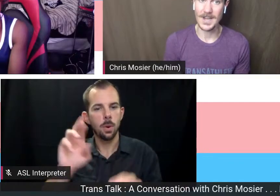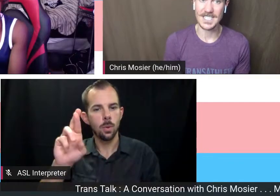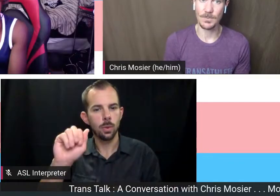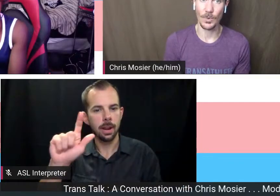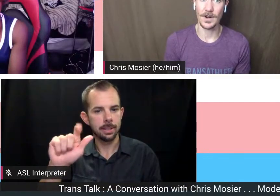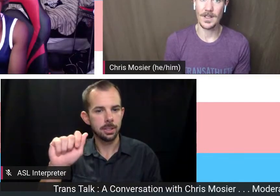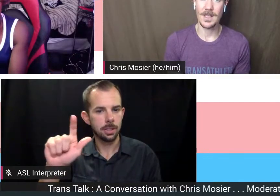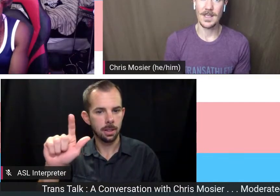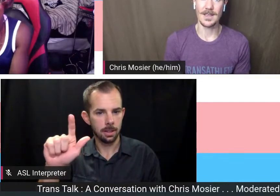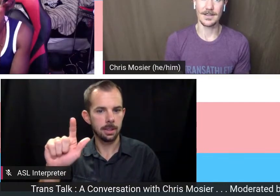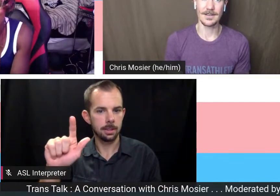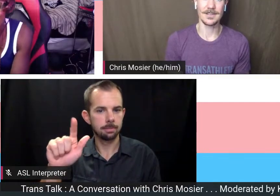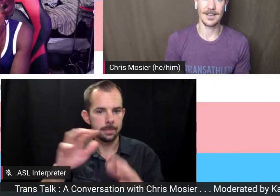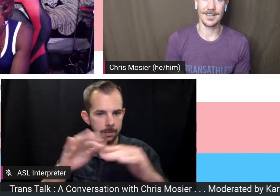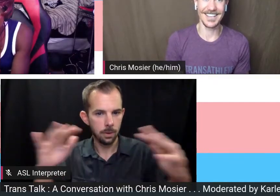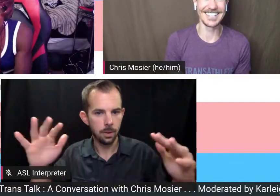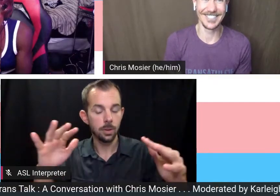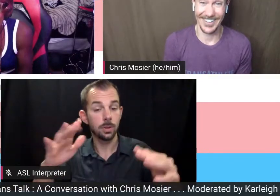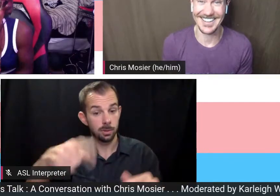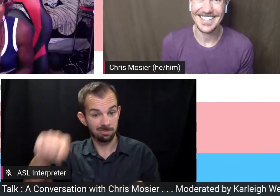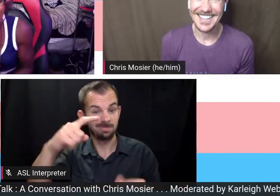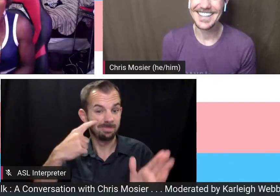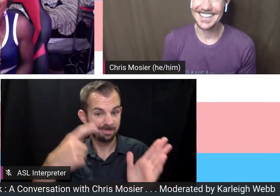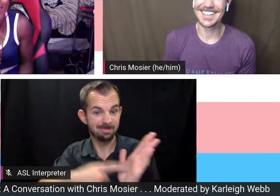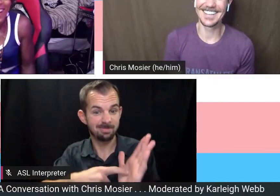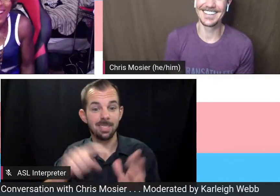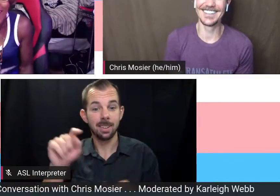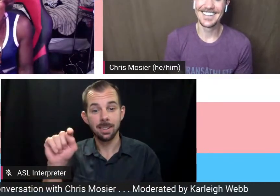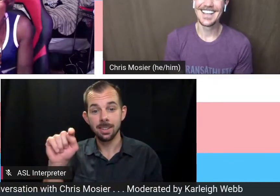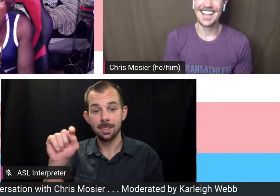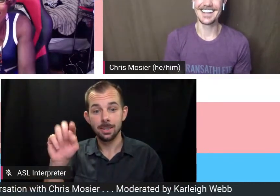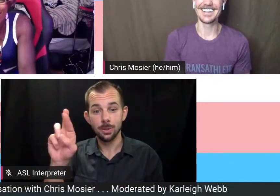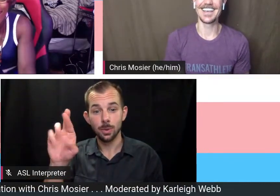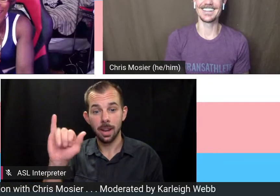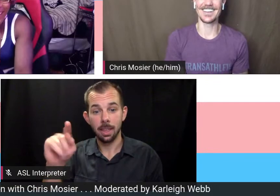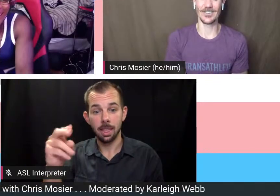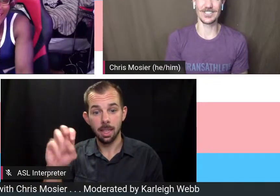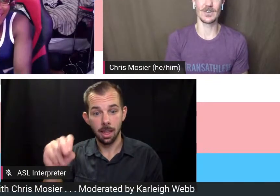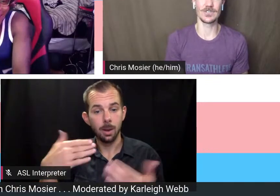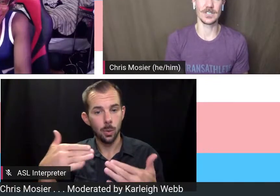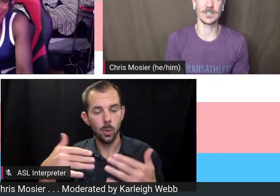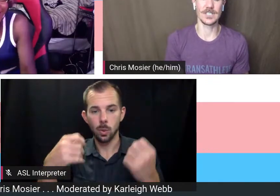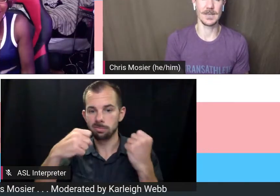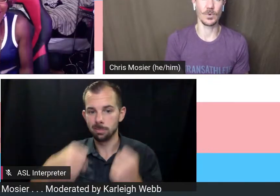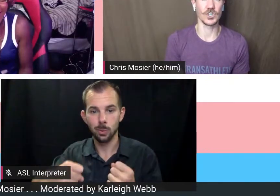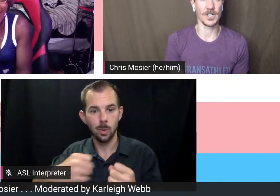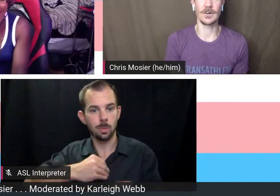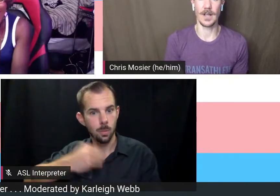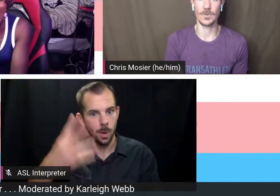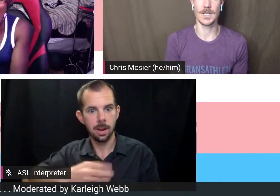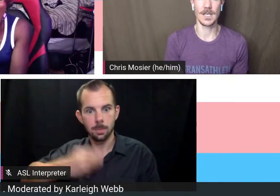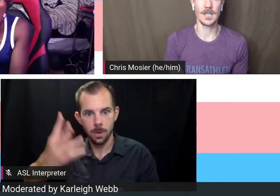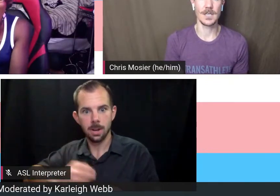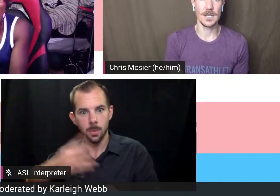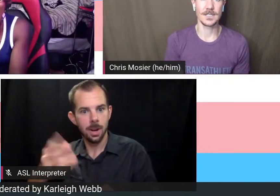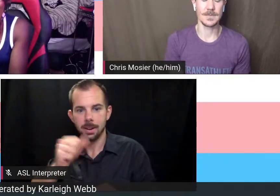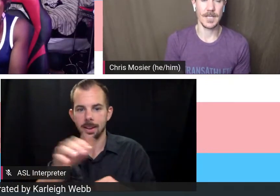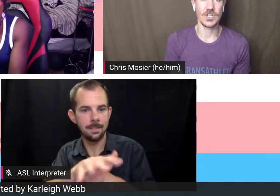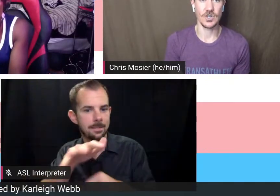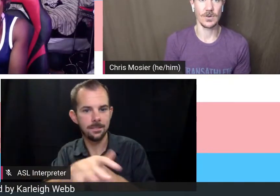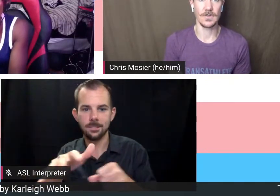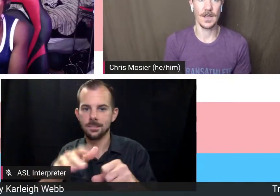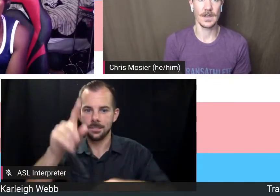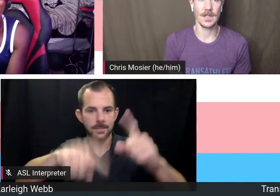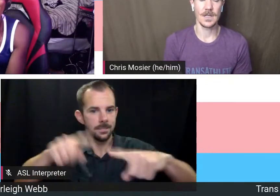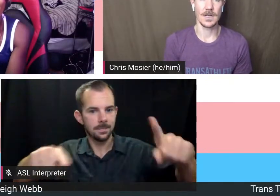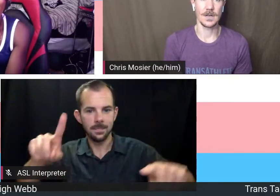very white sport. No, you think? Yeah, right. and also to get more gender equity and to